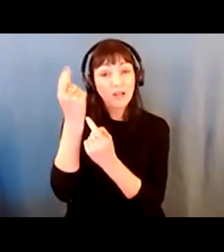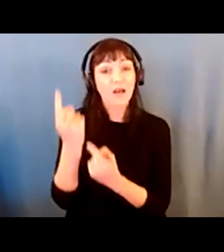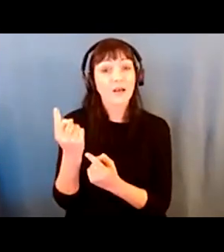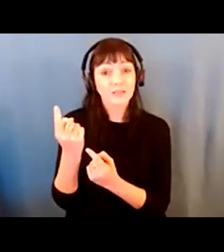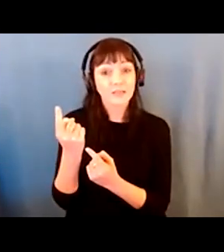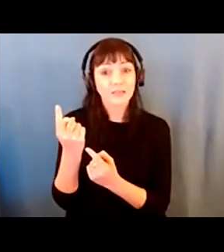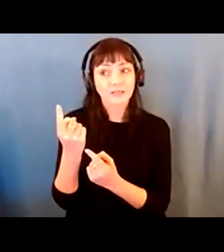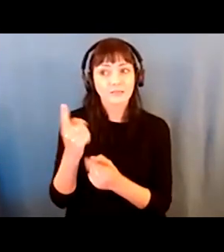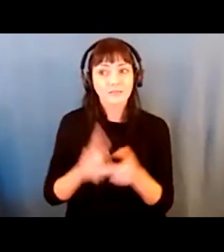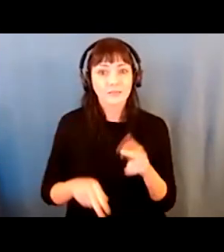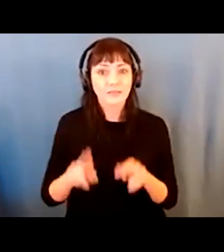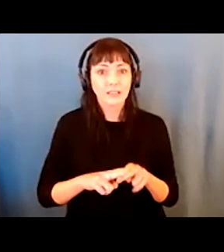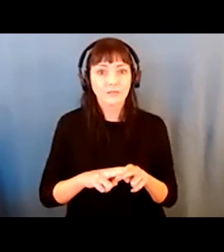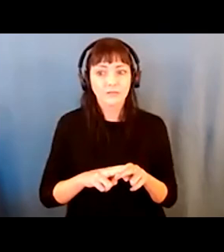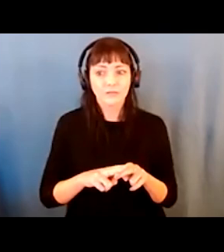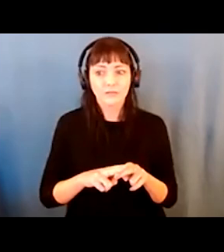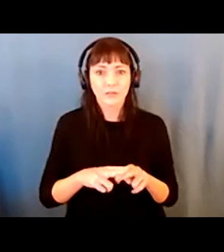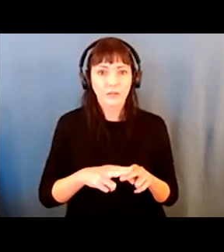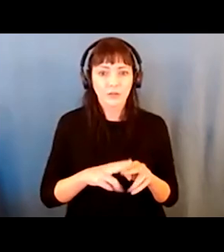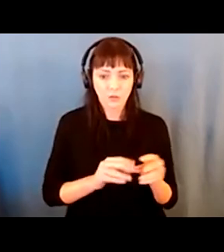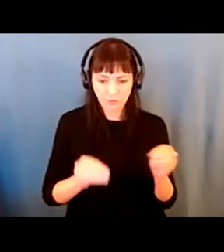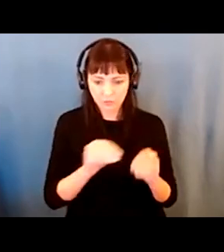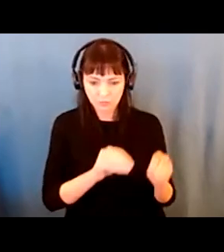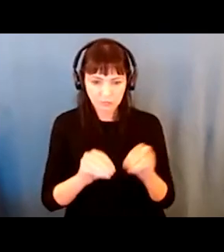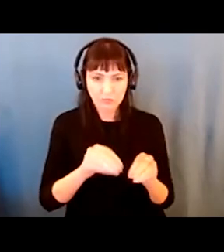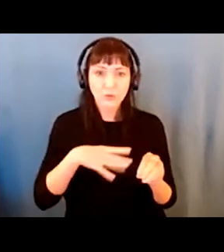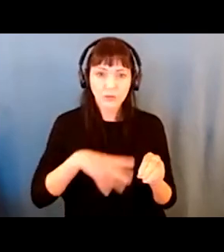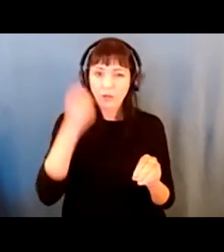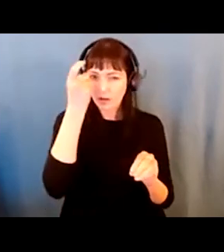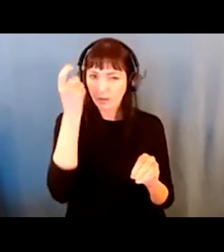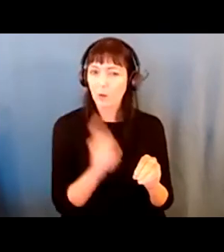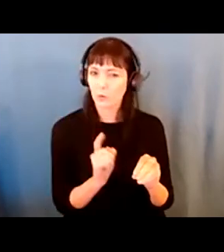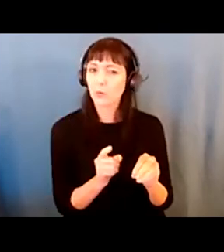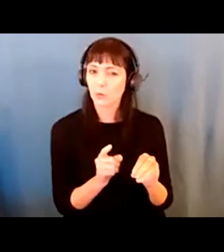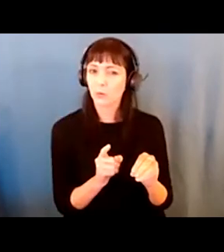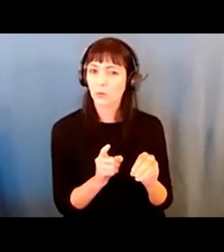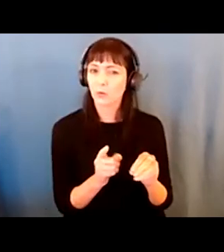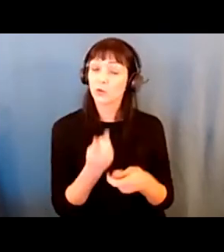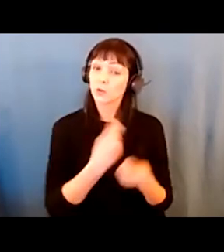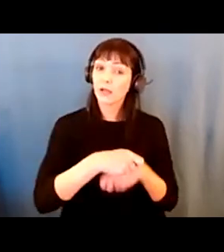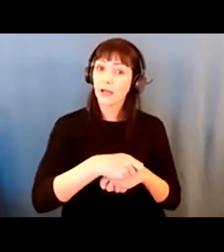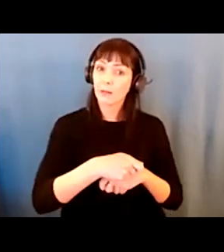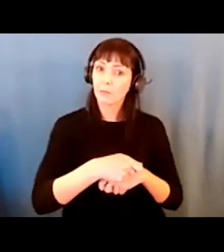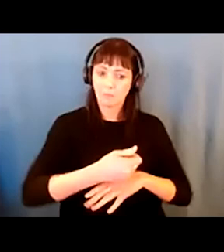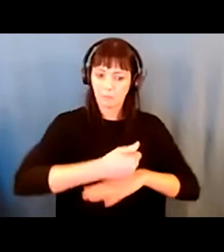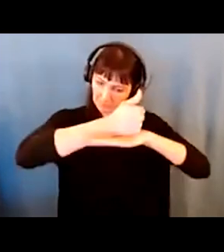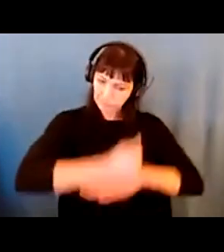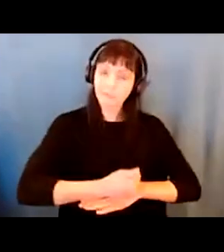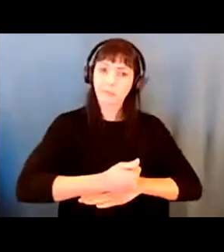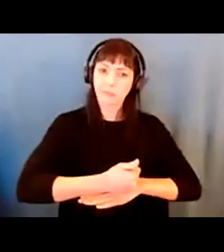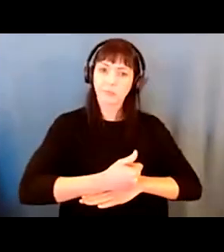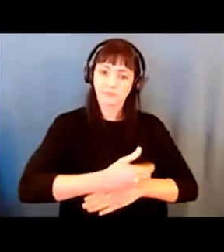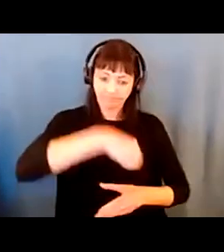these equality issues, and they built it into the contracts and the development. So it became embedded as, you know, if you